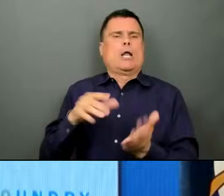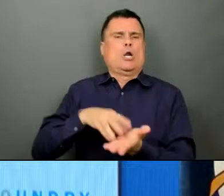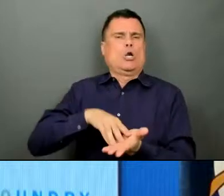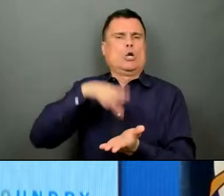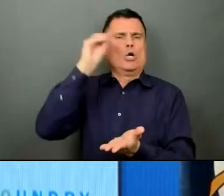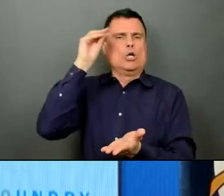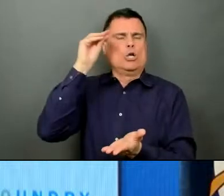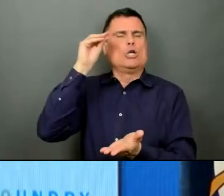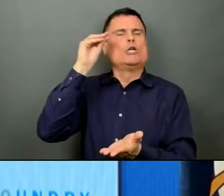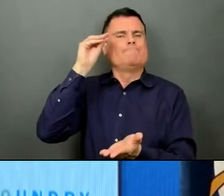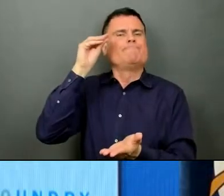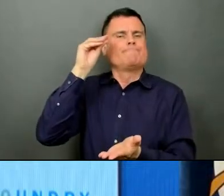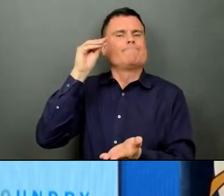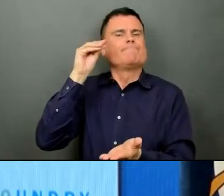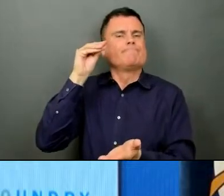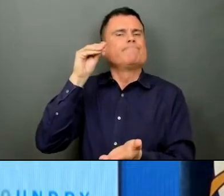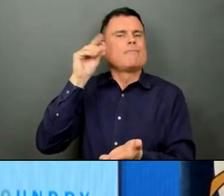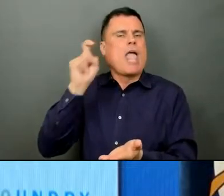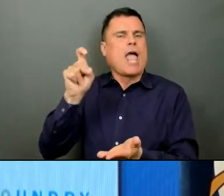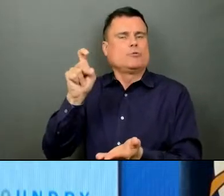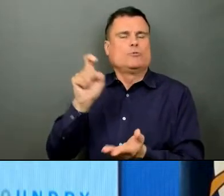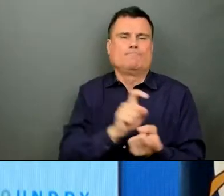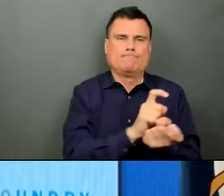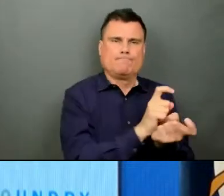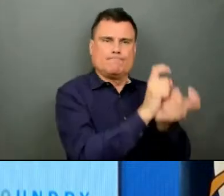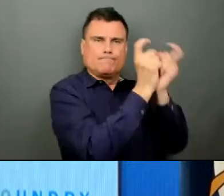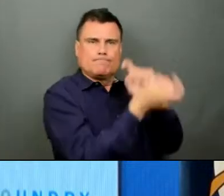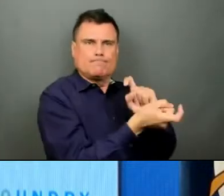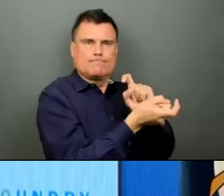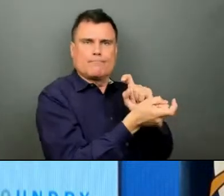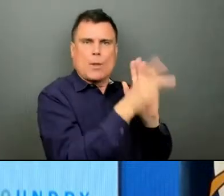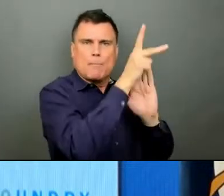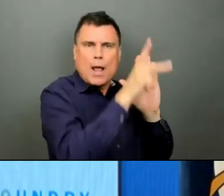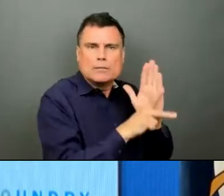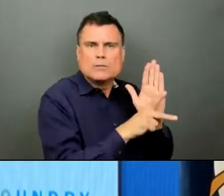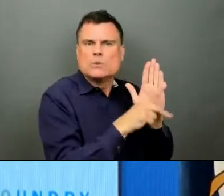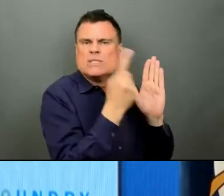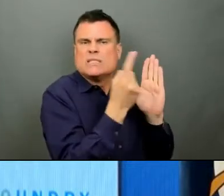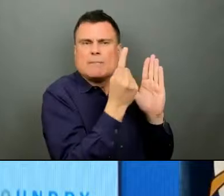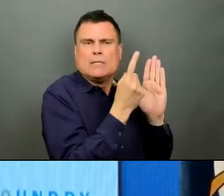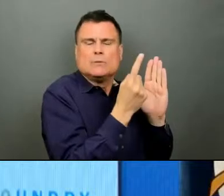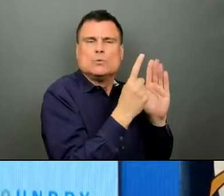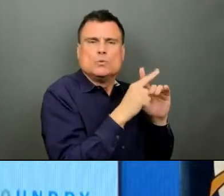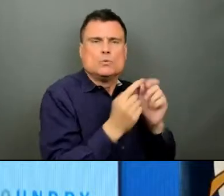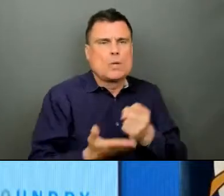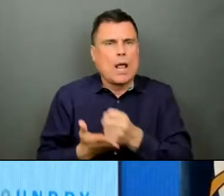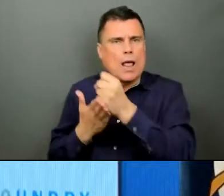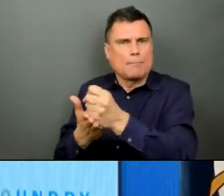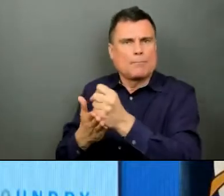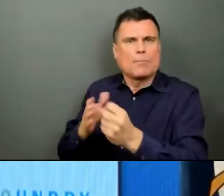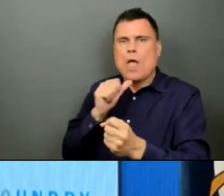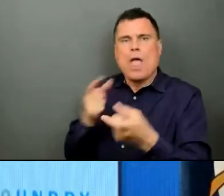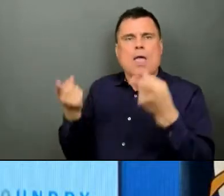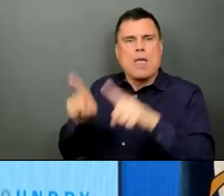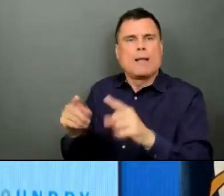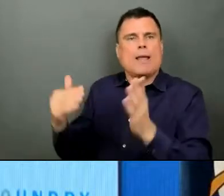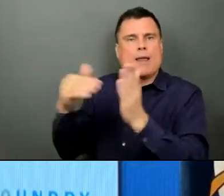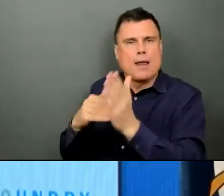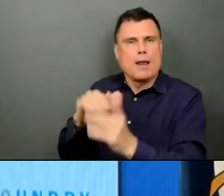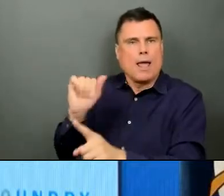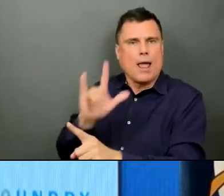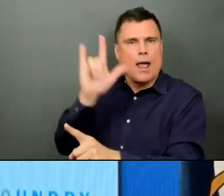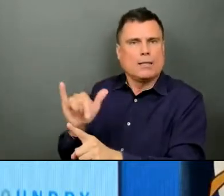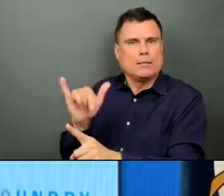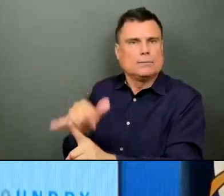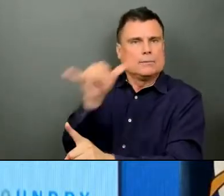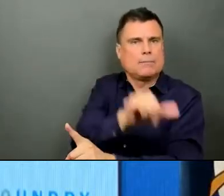Honestly, for me, it's too early. I want to honor your question,